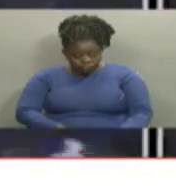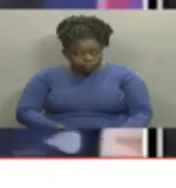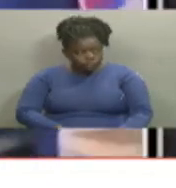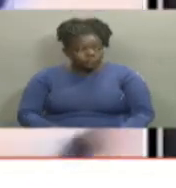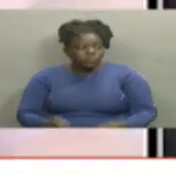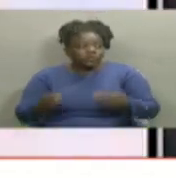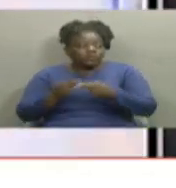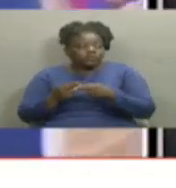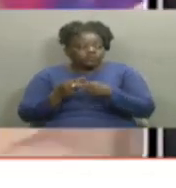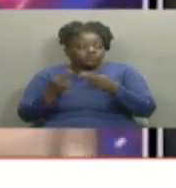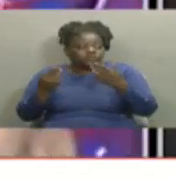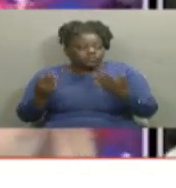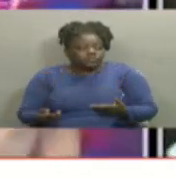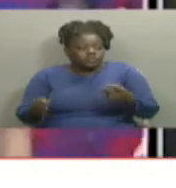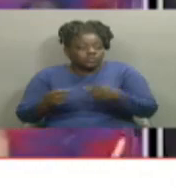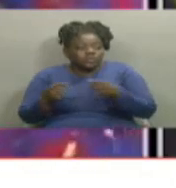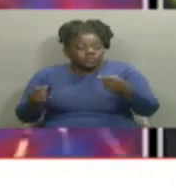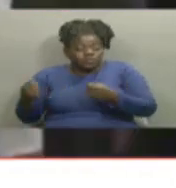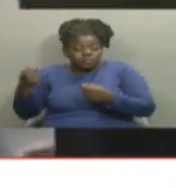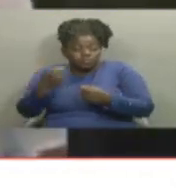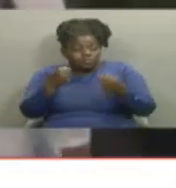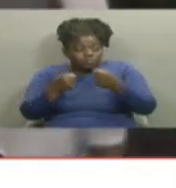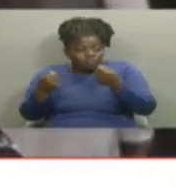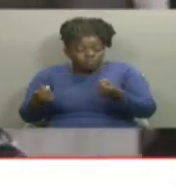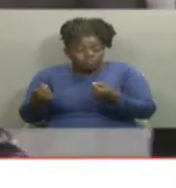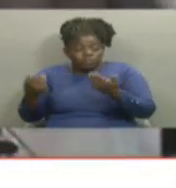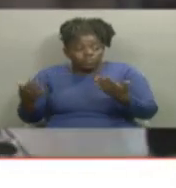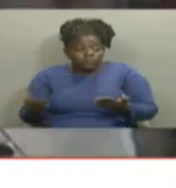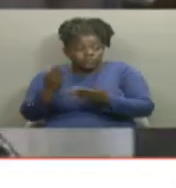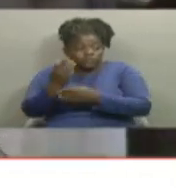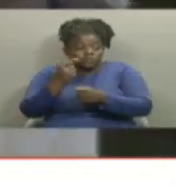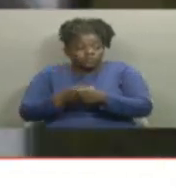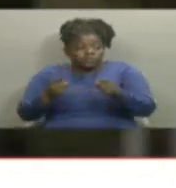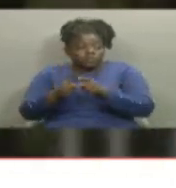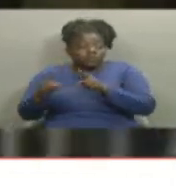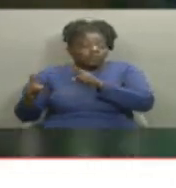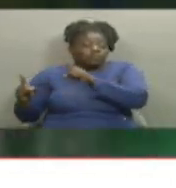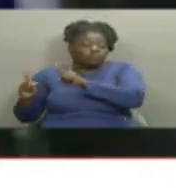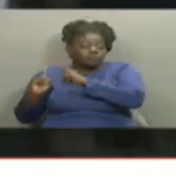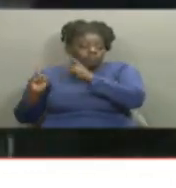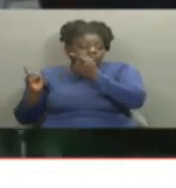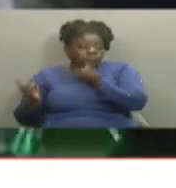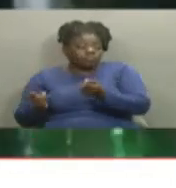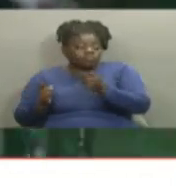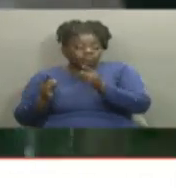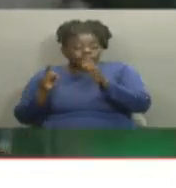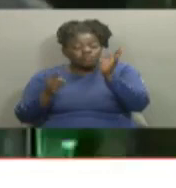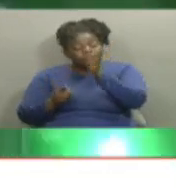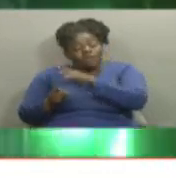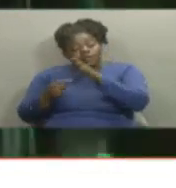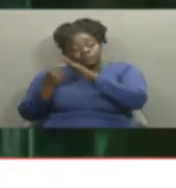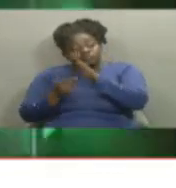Kabuze kata kibukati neba mutwaliremo okubagana kutute ekiseera okutuusa ab'ebyokwerinda bwe bazize embeera mu